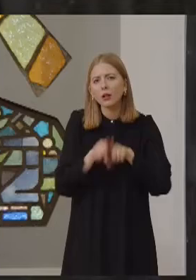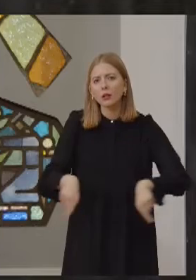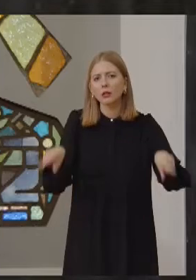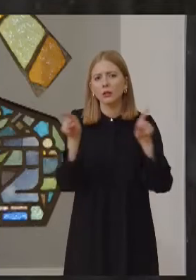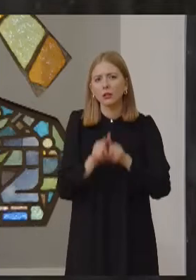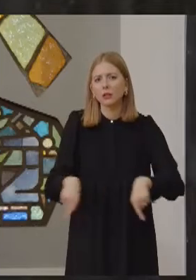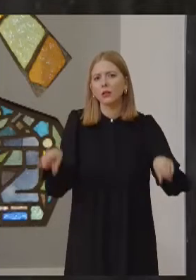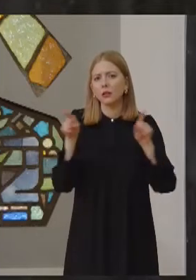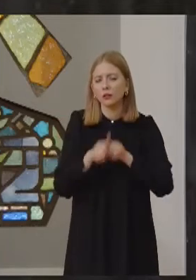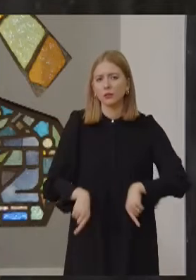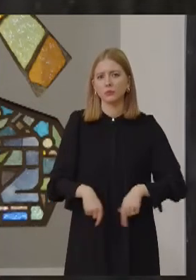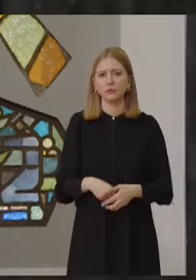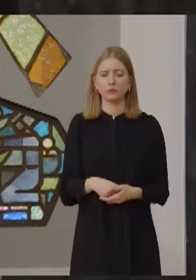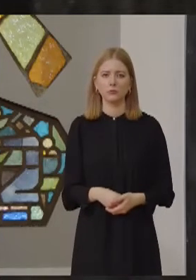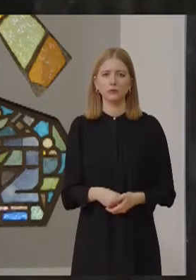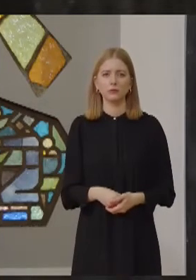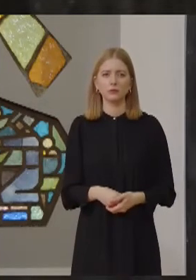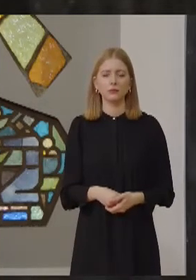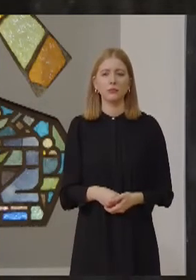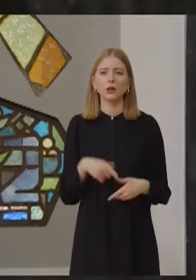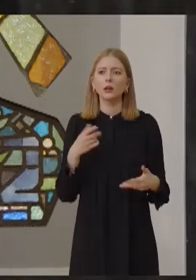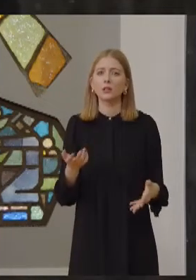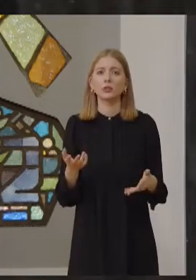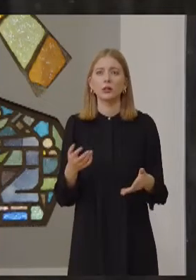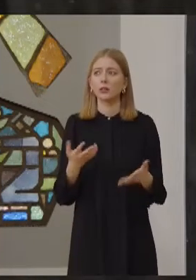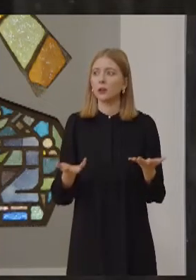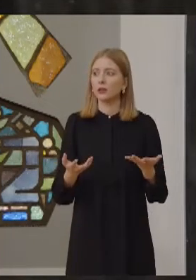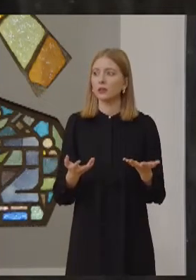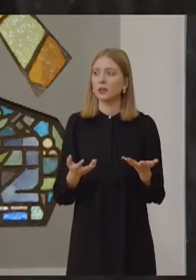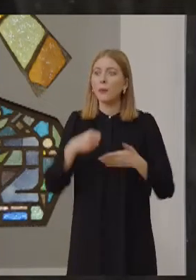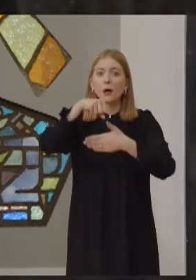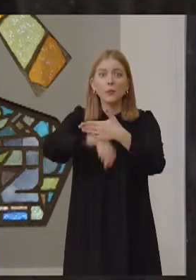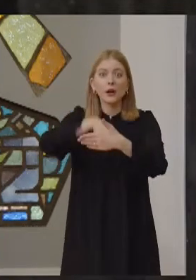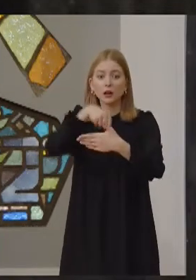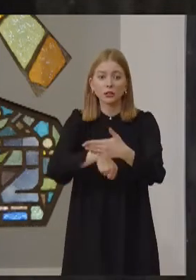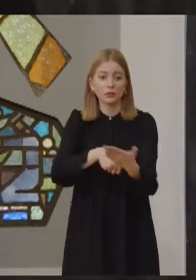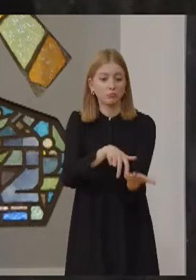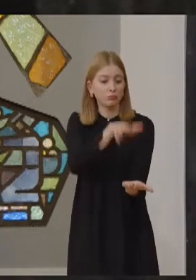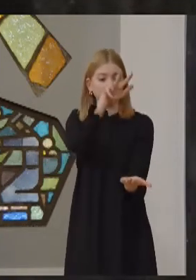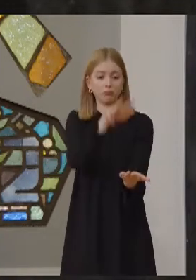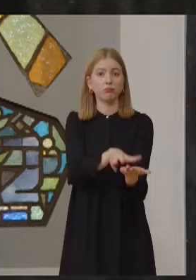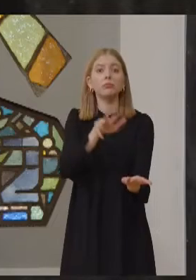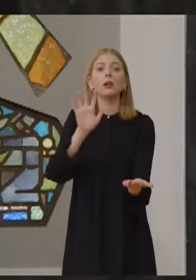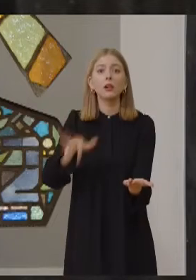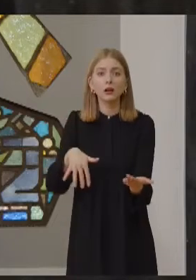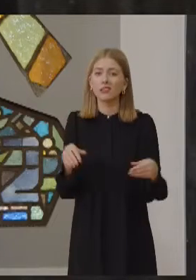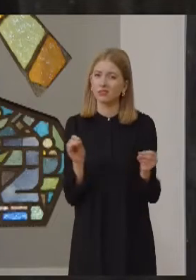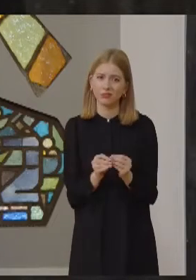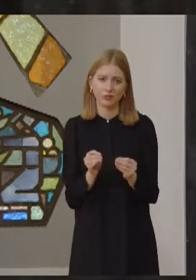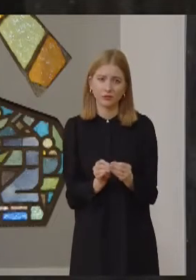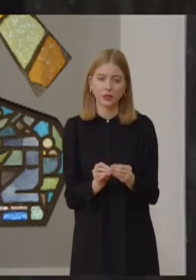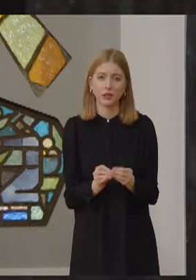this discussion has been continuing for many years, and the same arguments appear, they do not